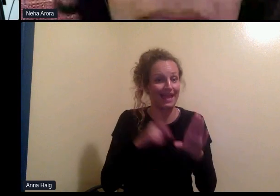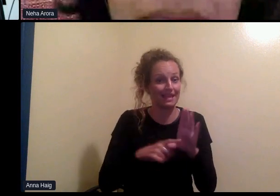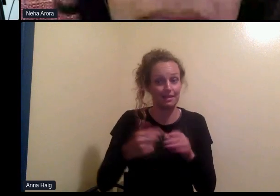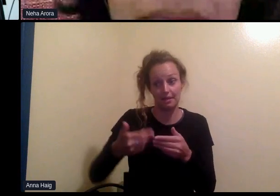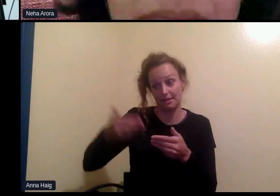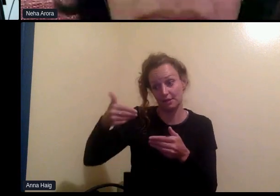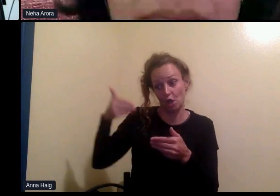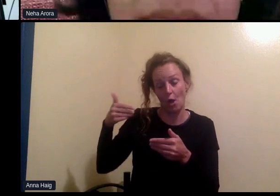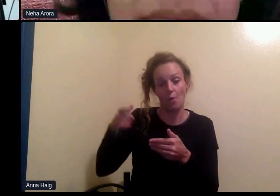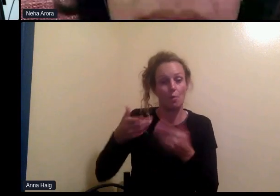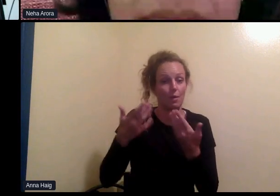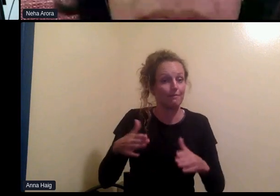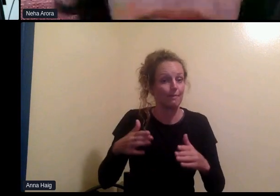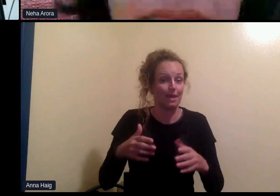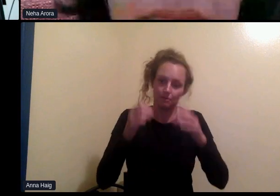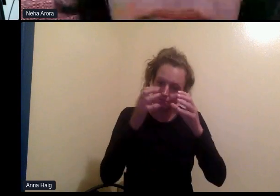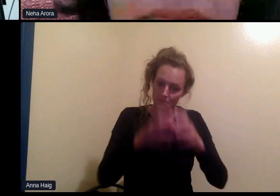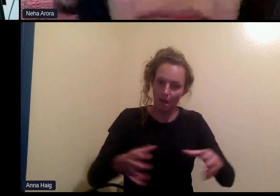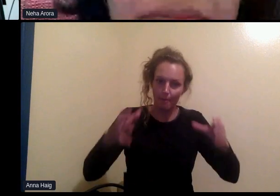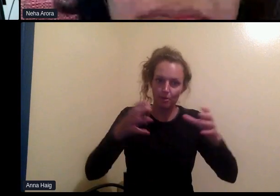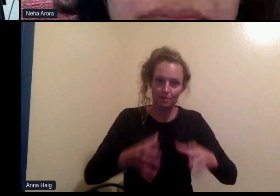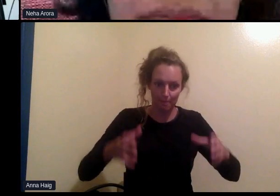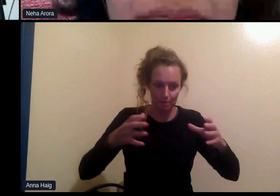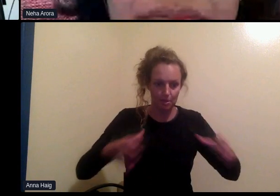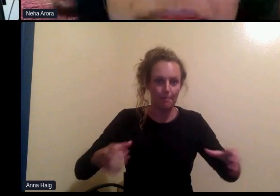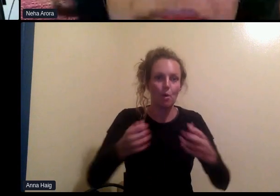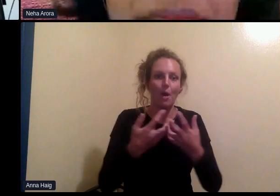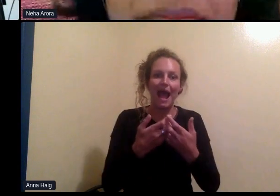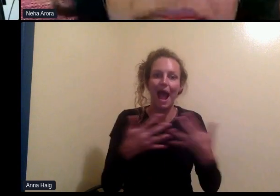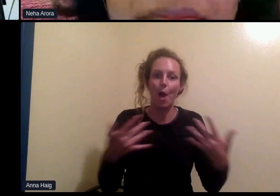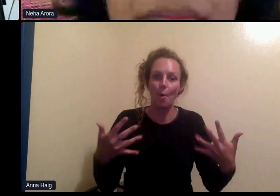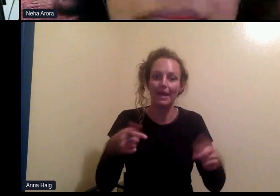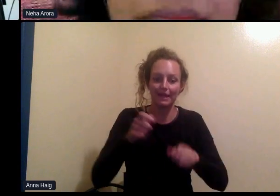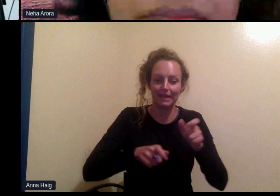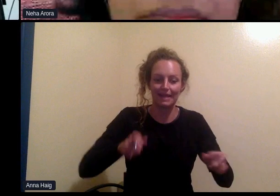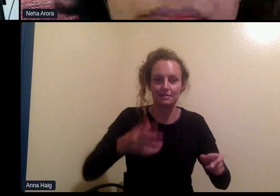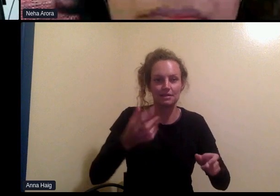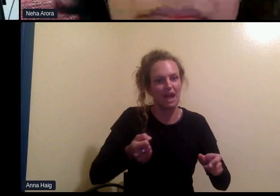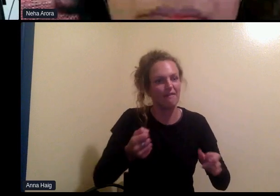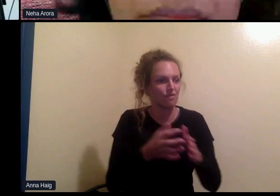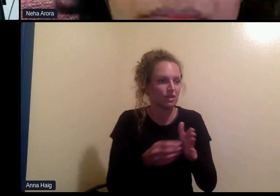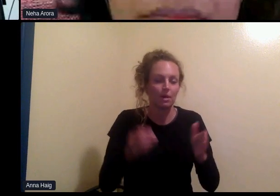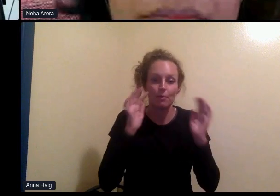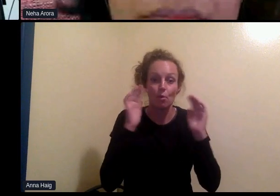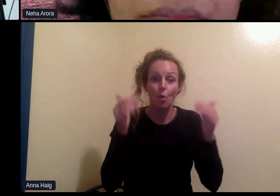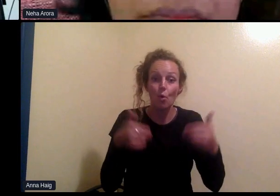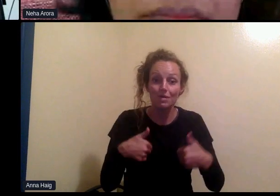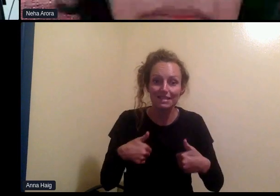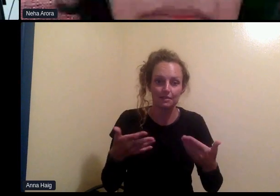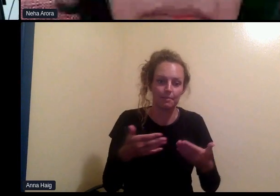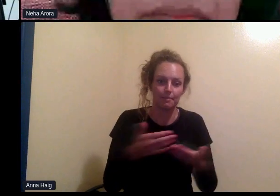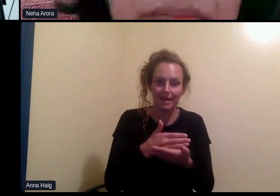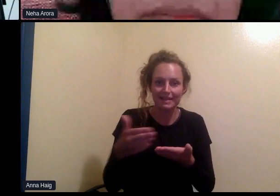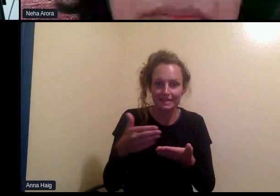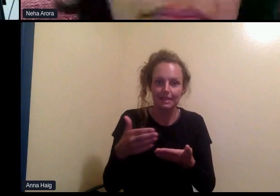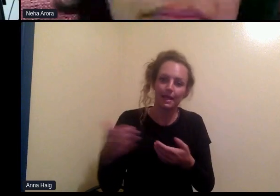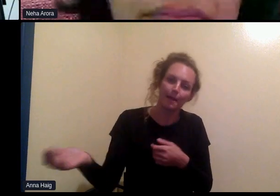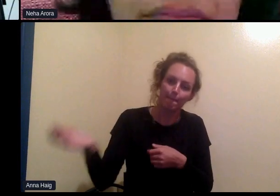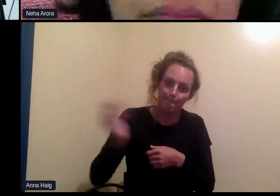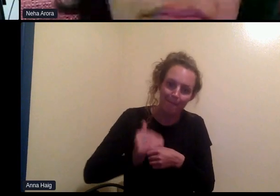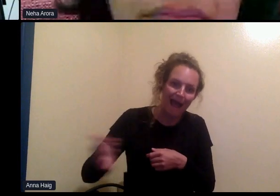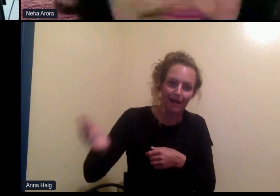we always keep getting challenged to do more and better things for disability inclusion as we go along. And the other last pillar that I talk